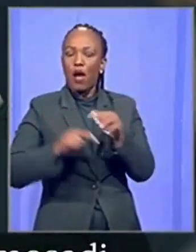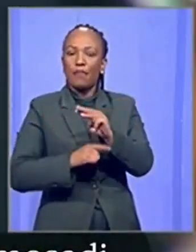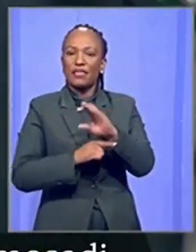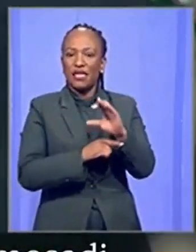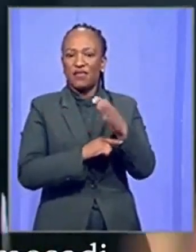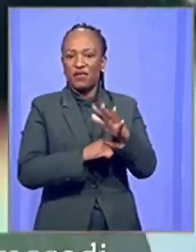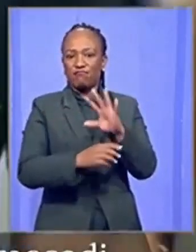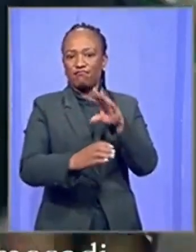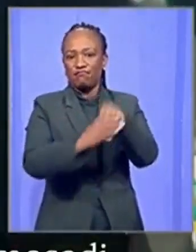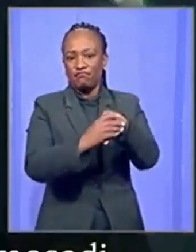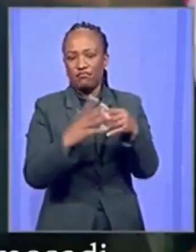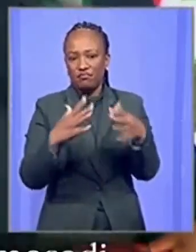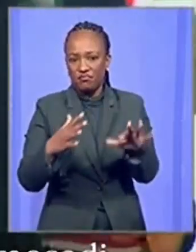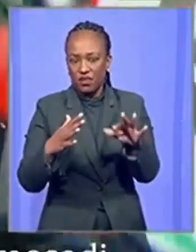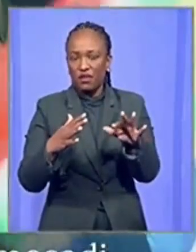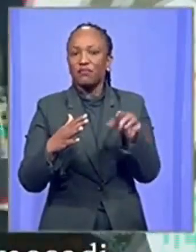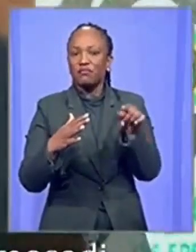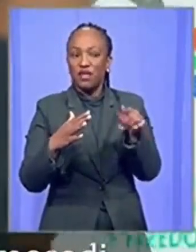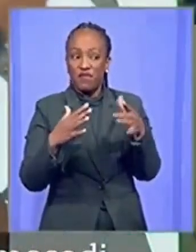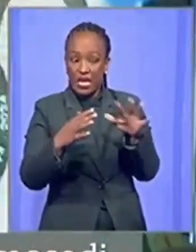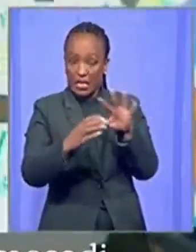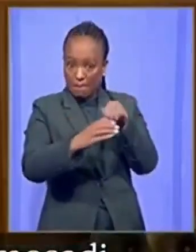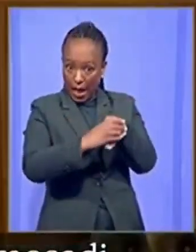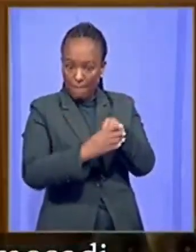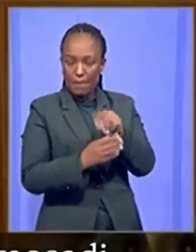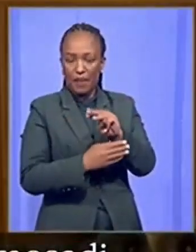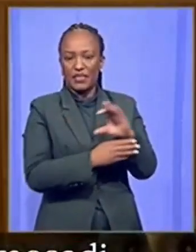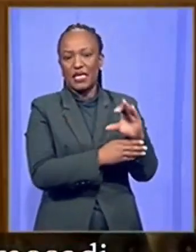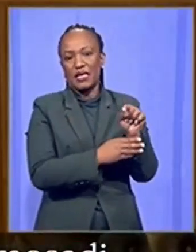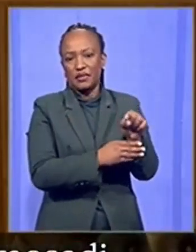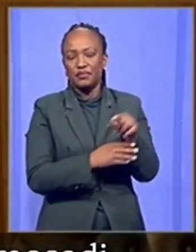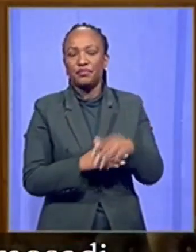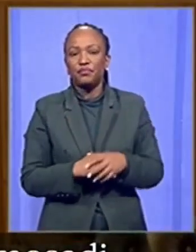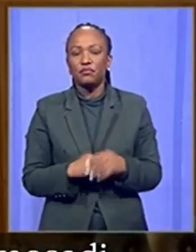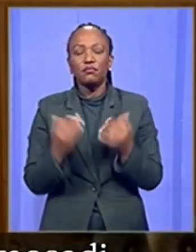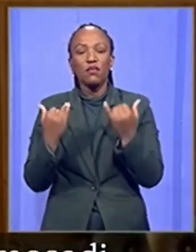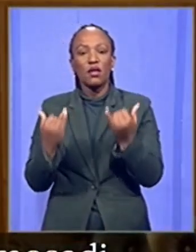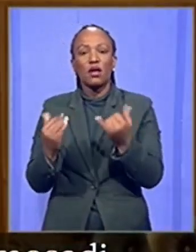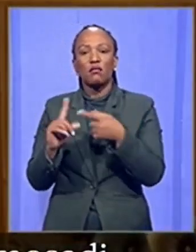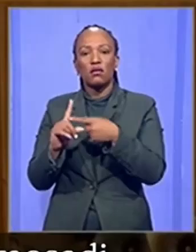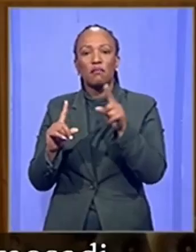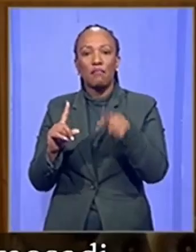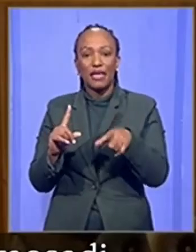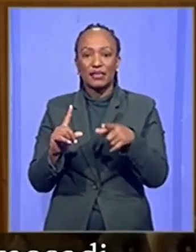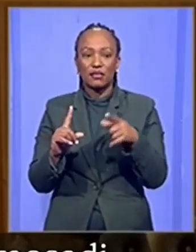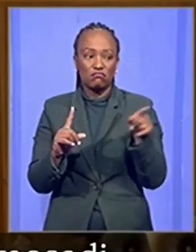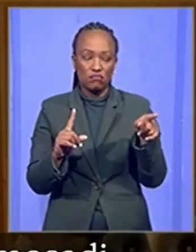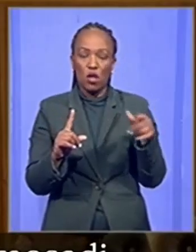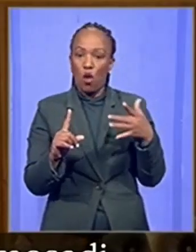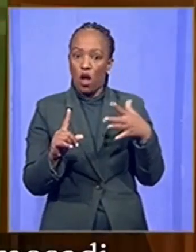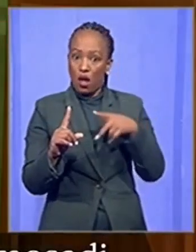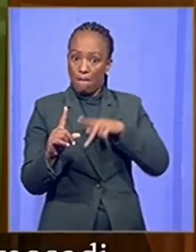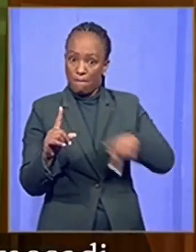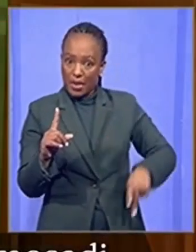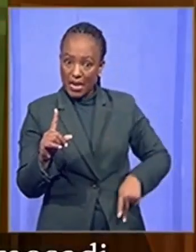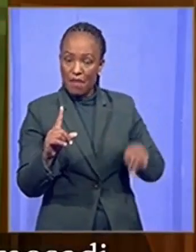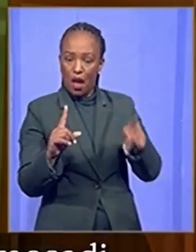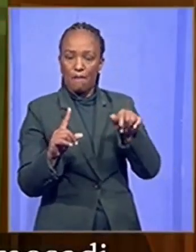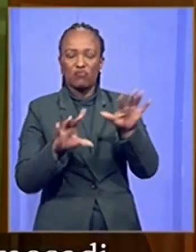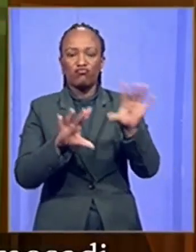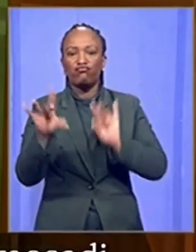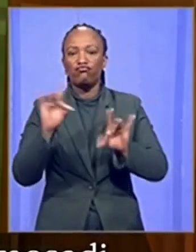simolola go dira jaaka mokhuduthamaga wa boitekanelo. Jaanong o tlile go tshwanela ke go tlhopha kabinete ya profense. The cabinet will